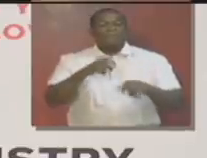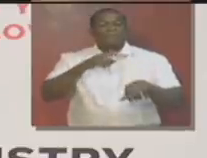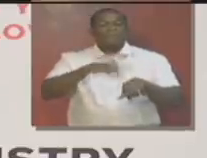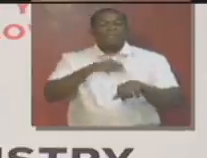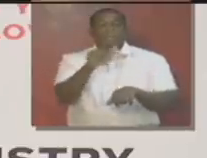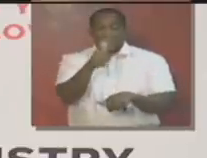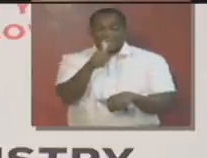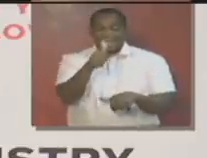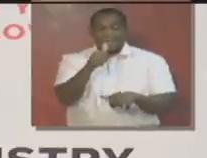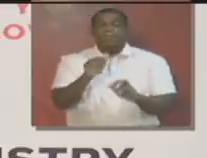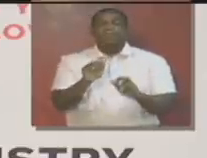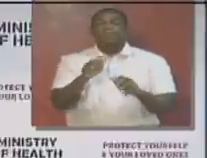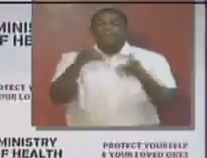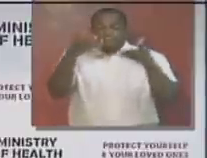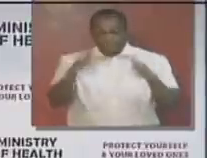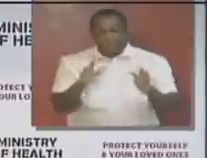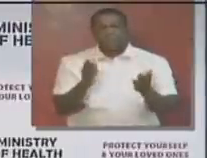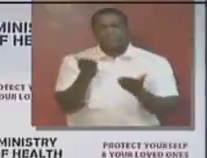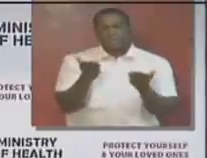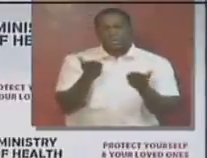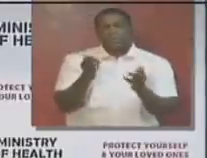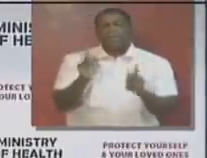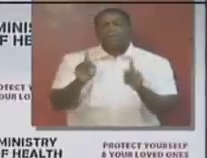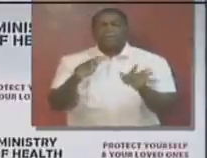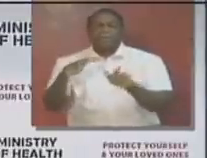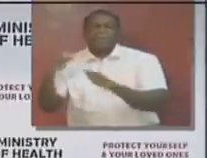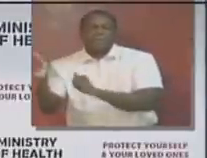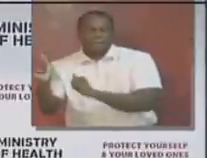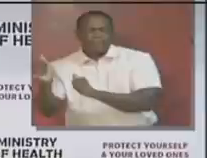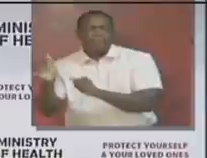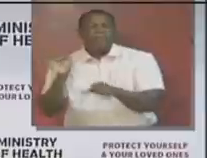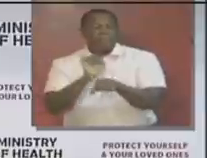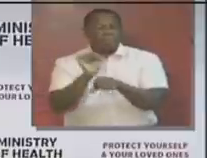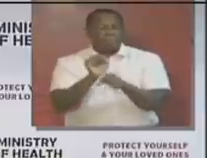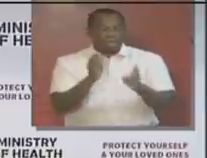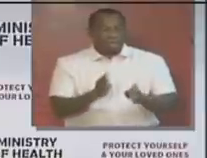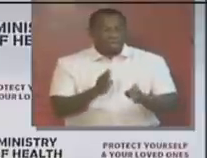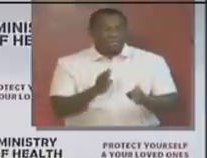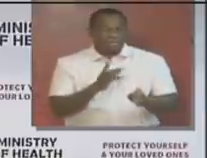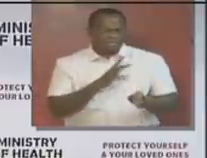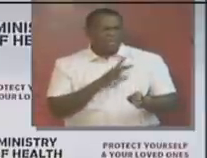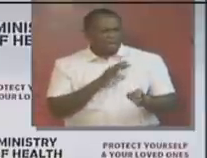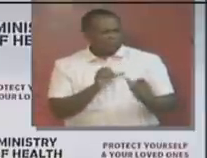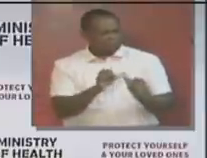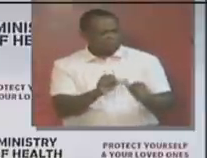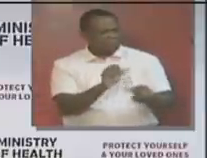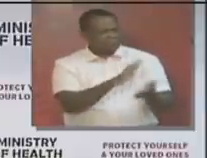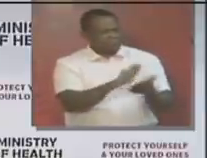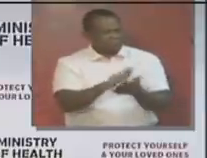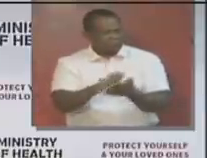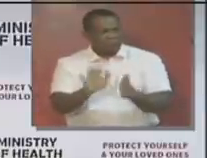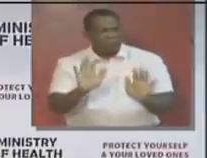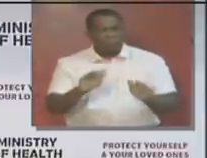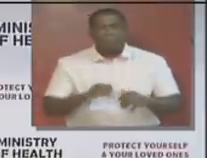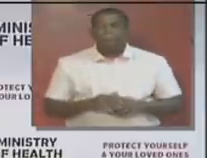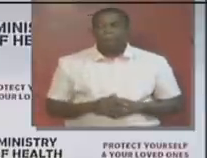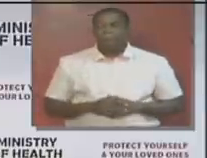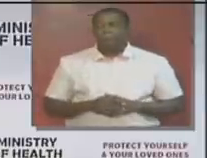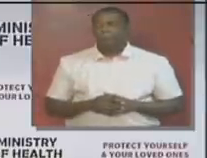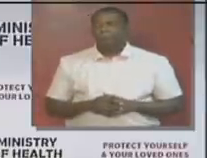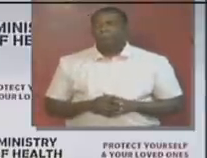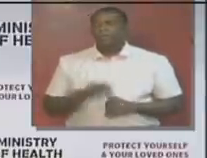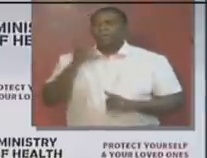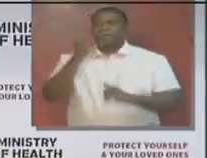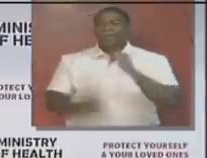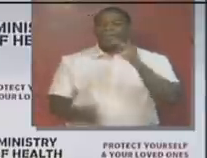guidelines for operation. Thank you very much. And final question this morning from TV6,